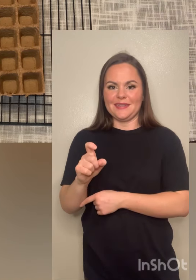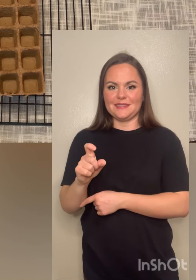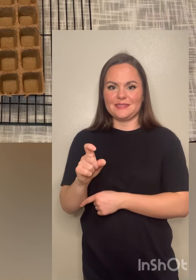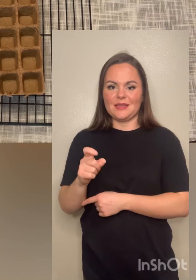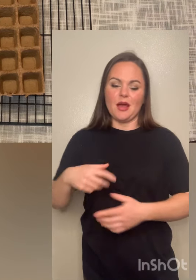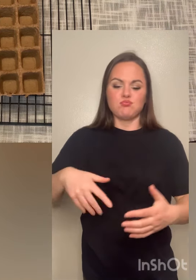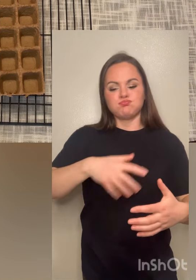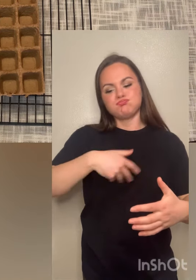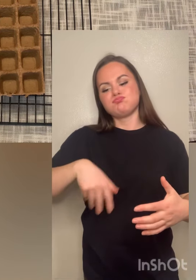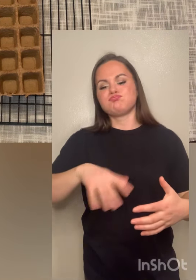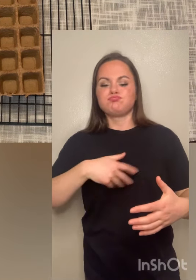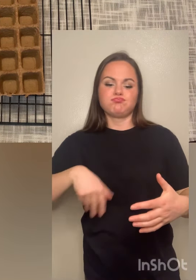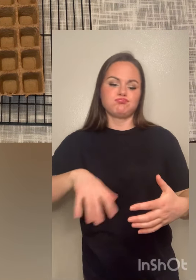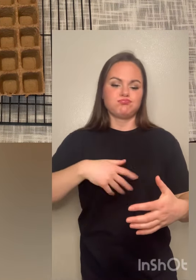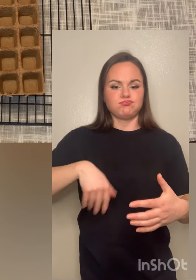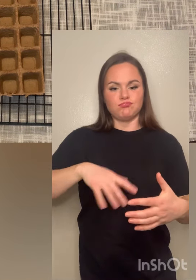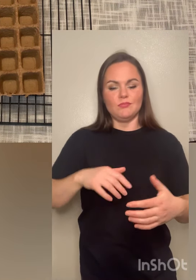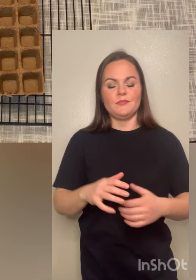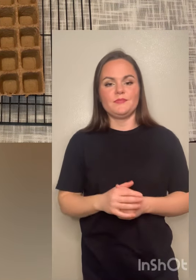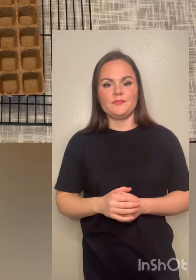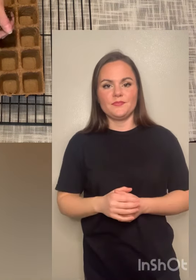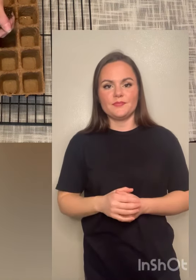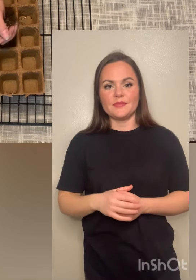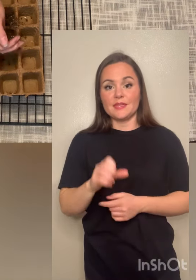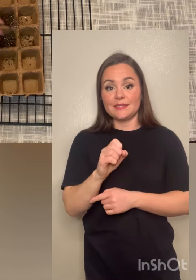your mixture.